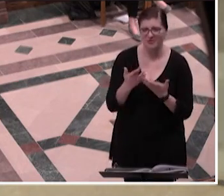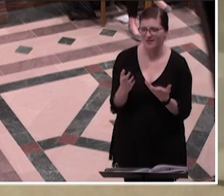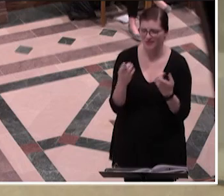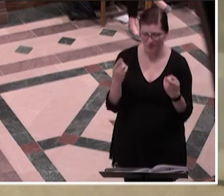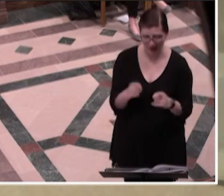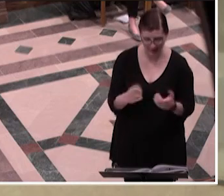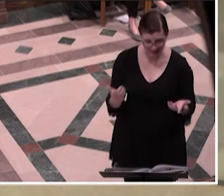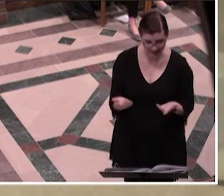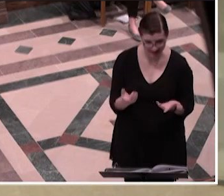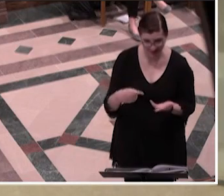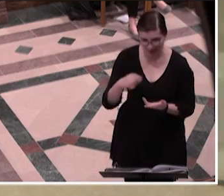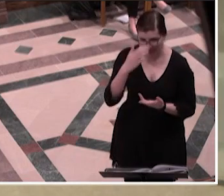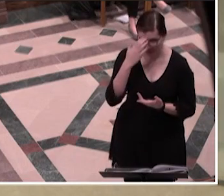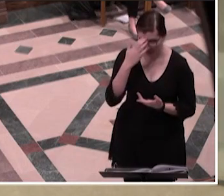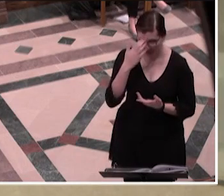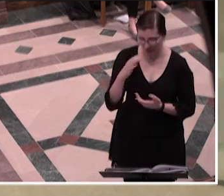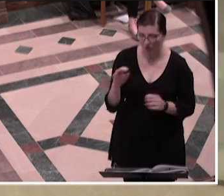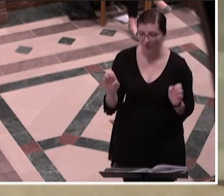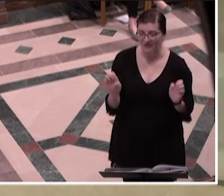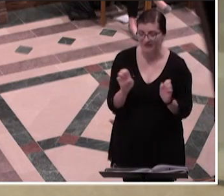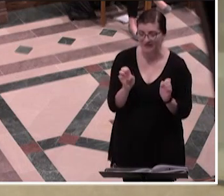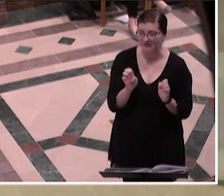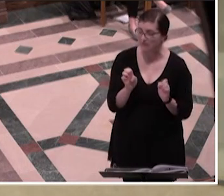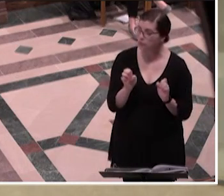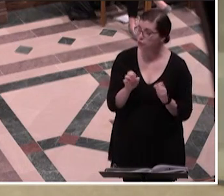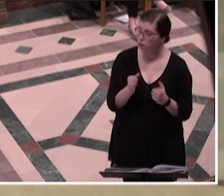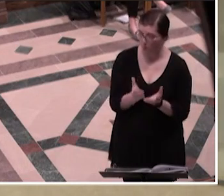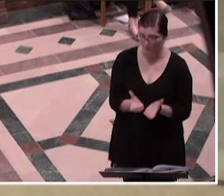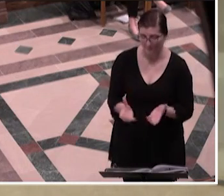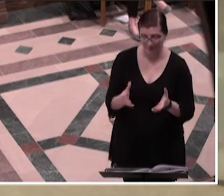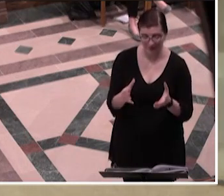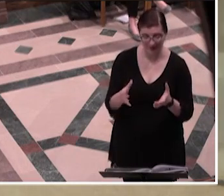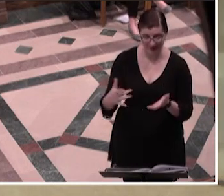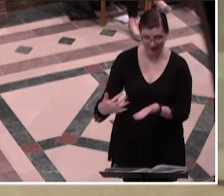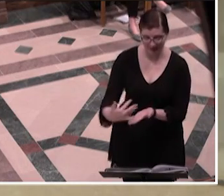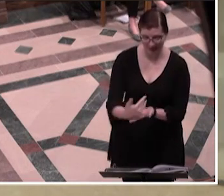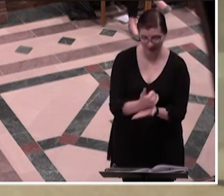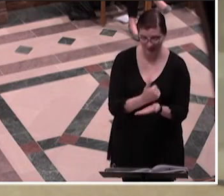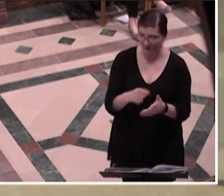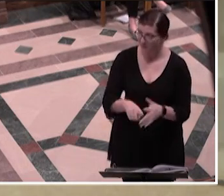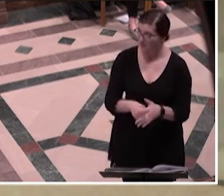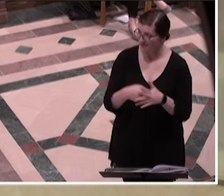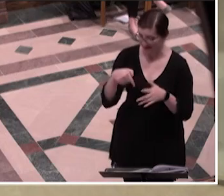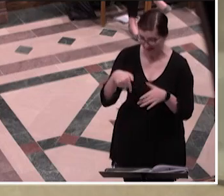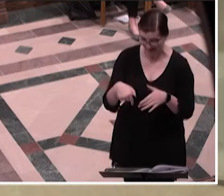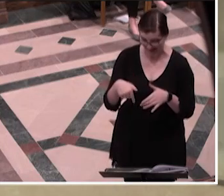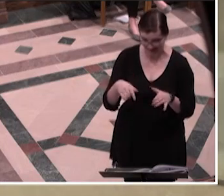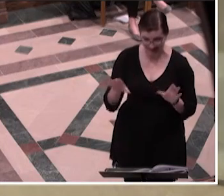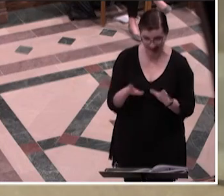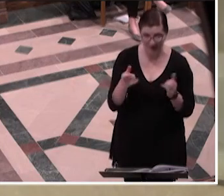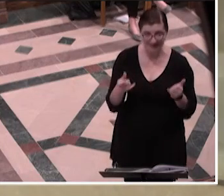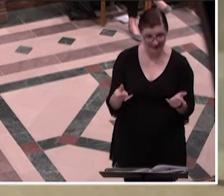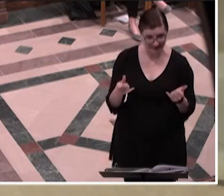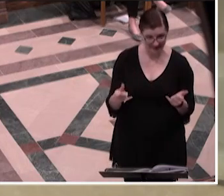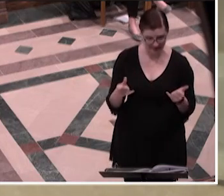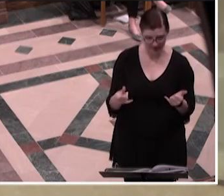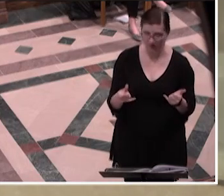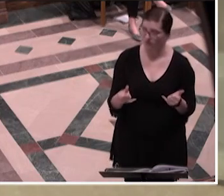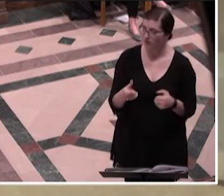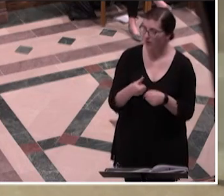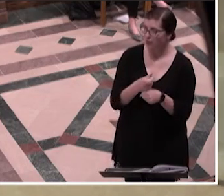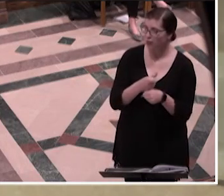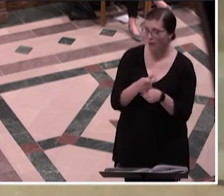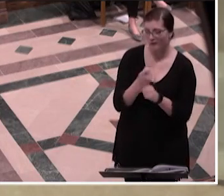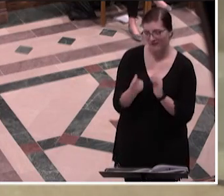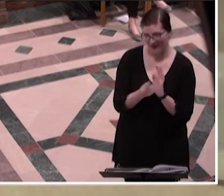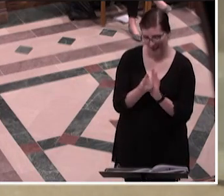know, and our Easter basket collection that begins this Sunday today back at coffee hour, which of course